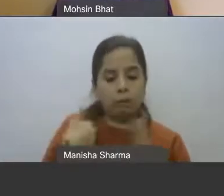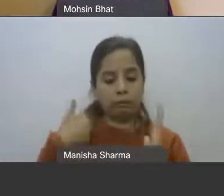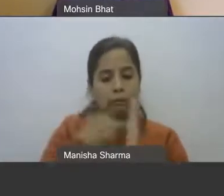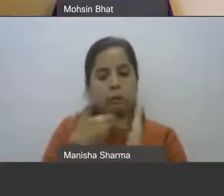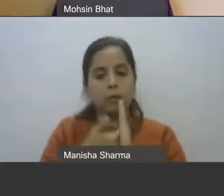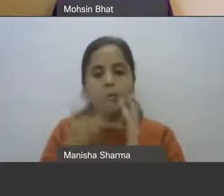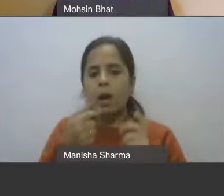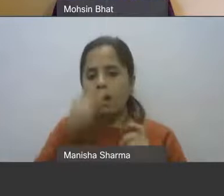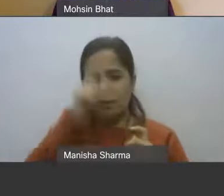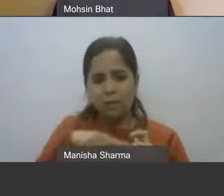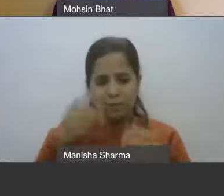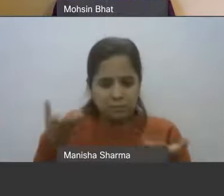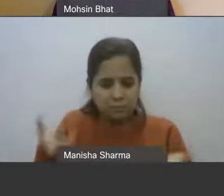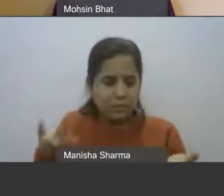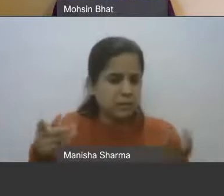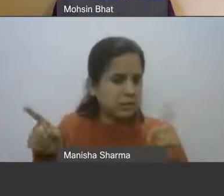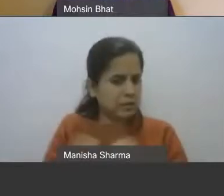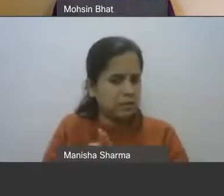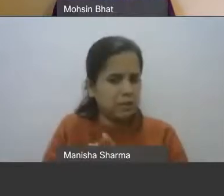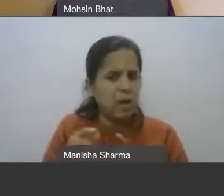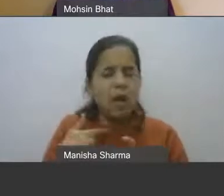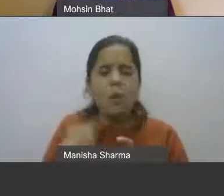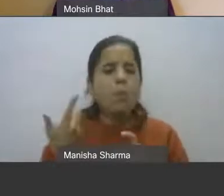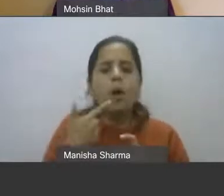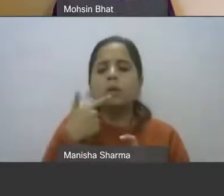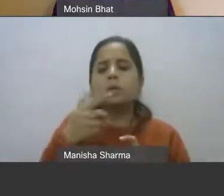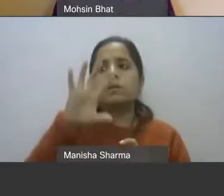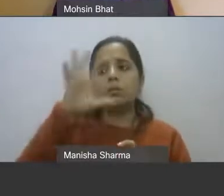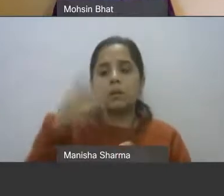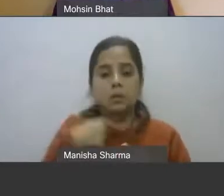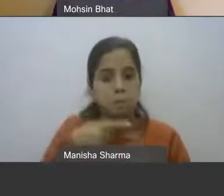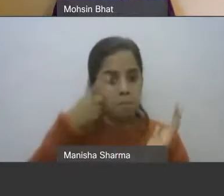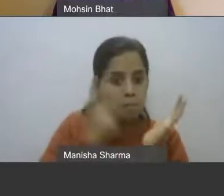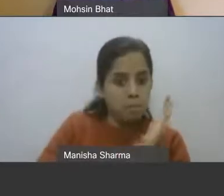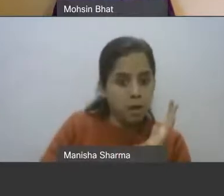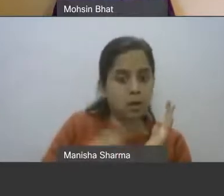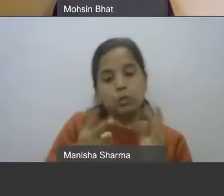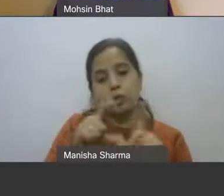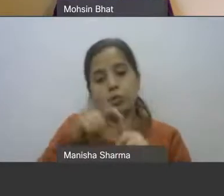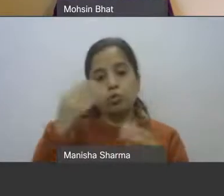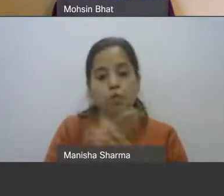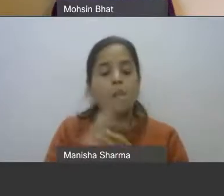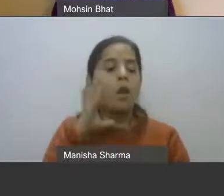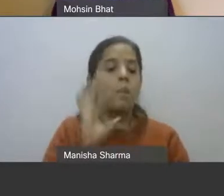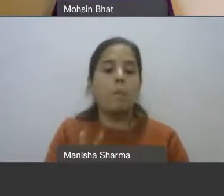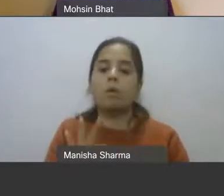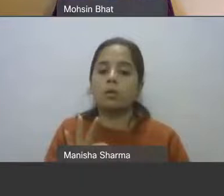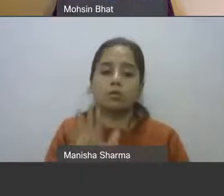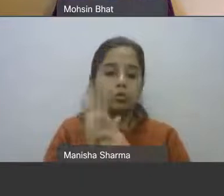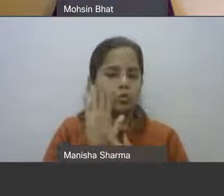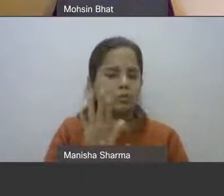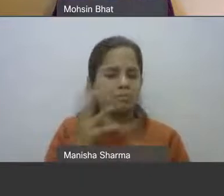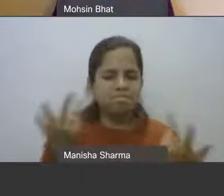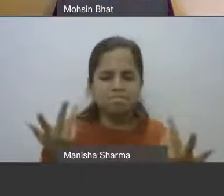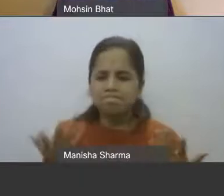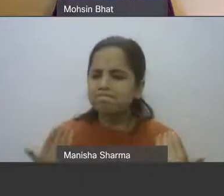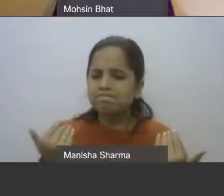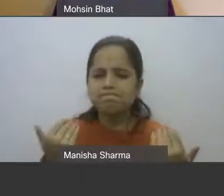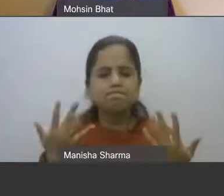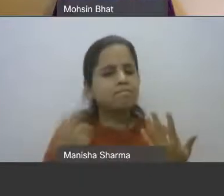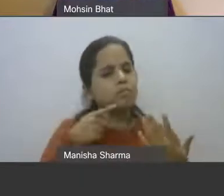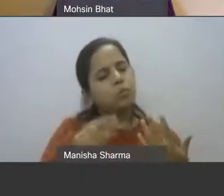of country are we talking about when we mandate documentary regimes of citizenship? It's inevitable that there will be